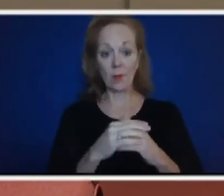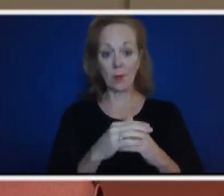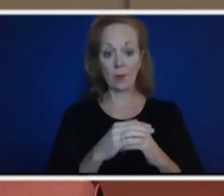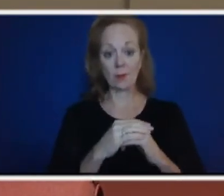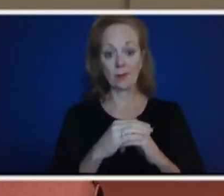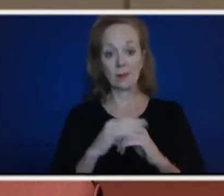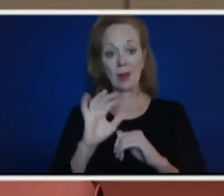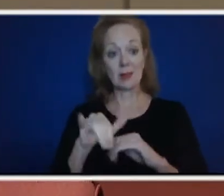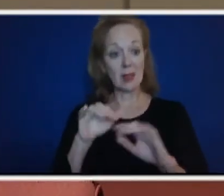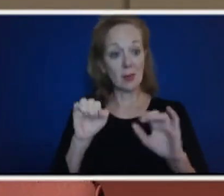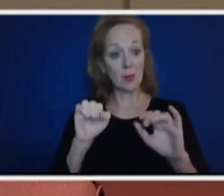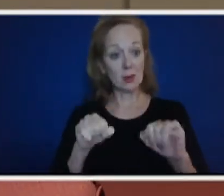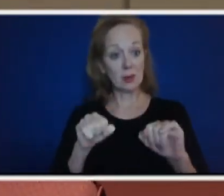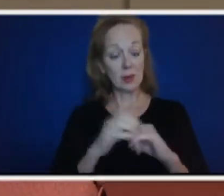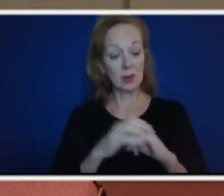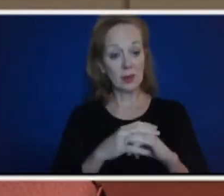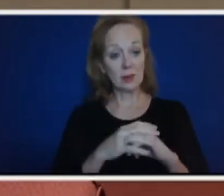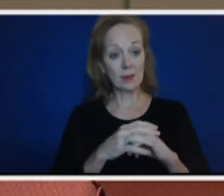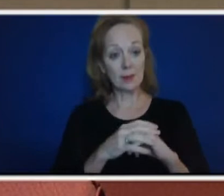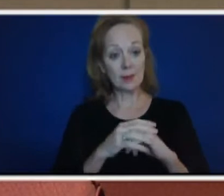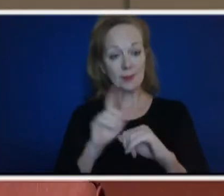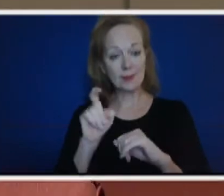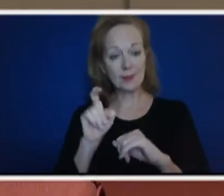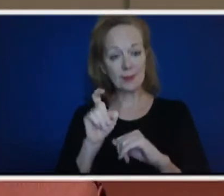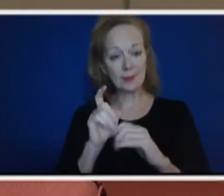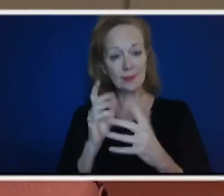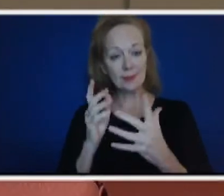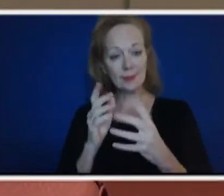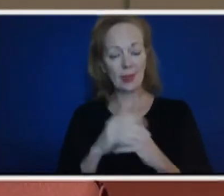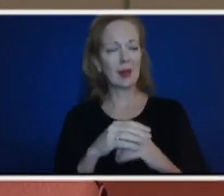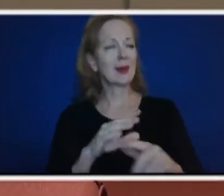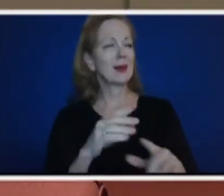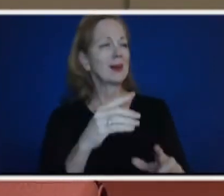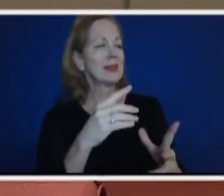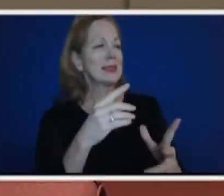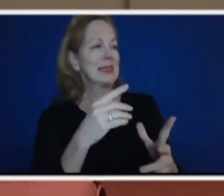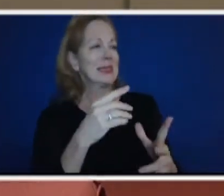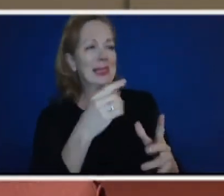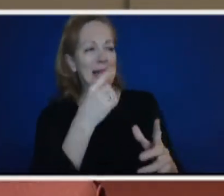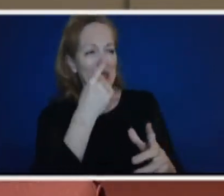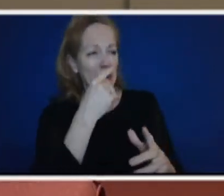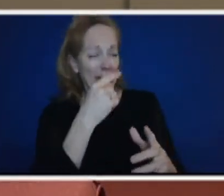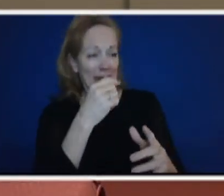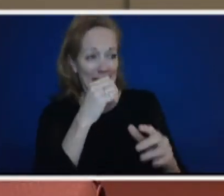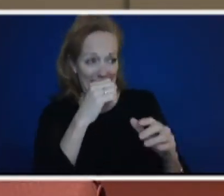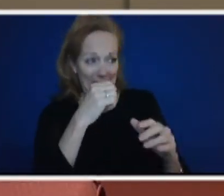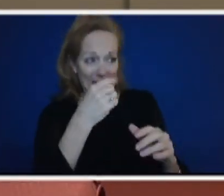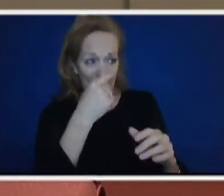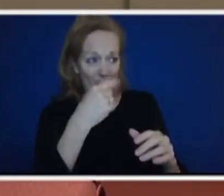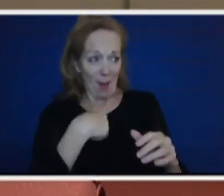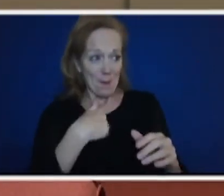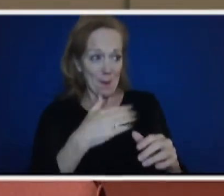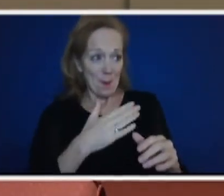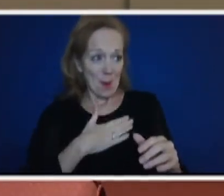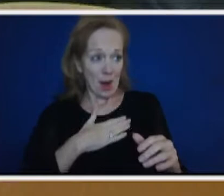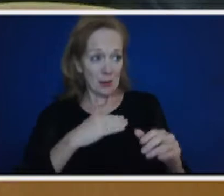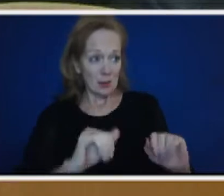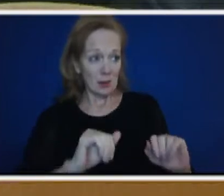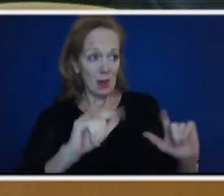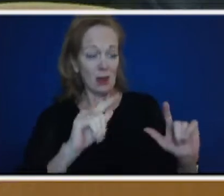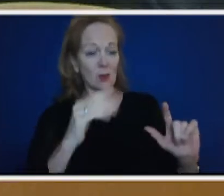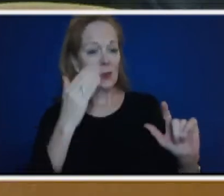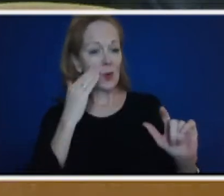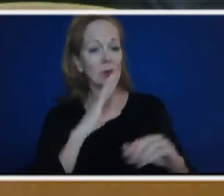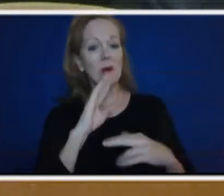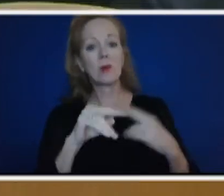Is that a possibility? And so can I have my slides and I'll go through. So we talk about